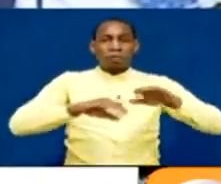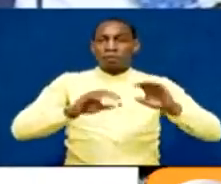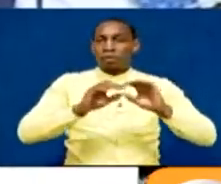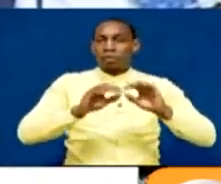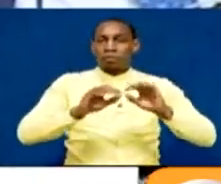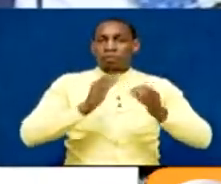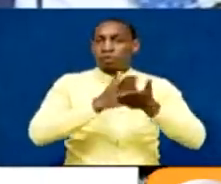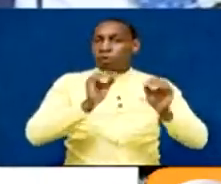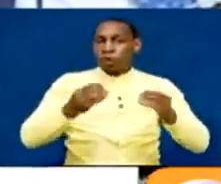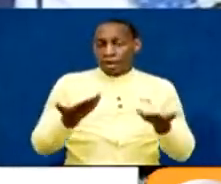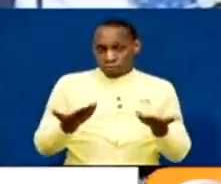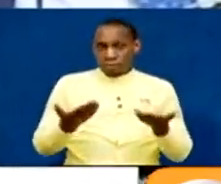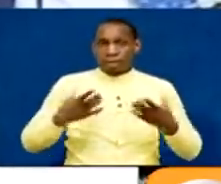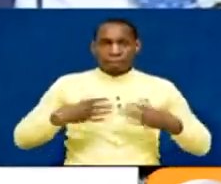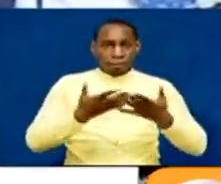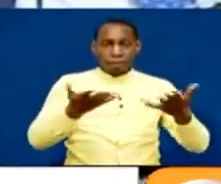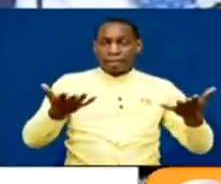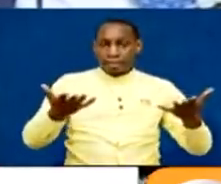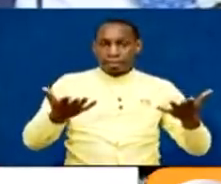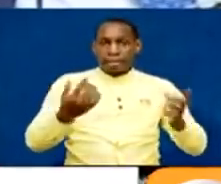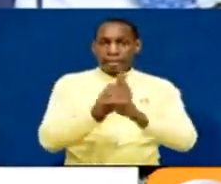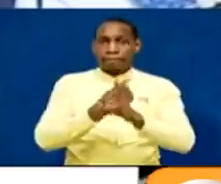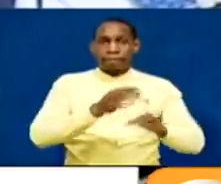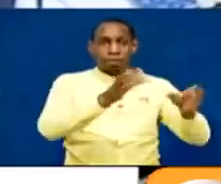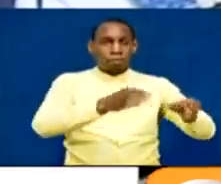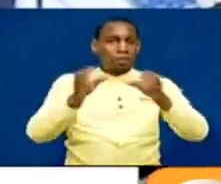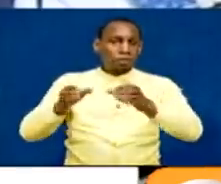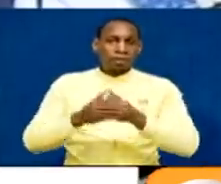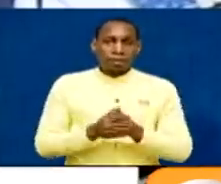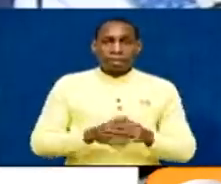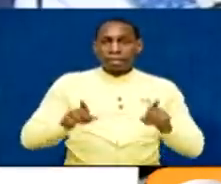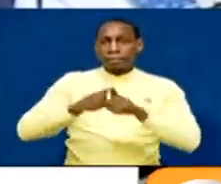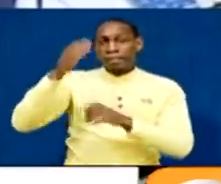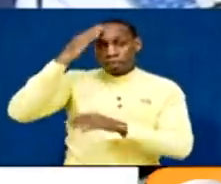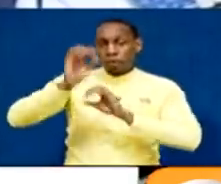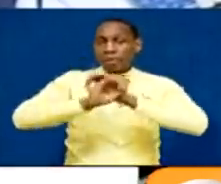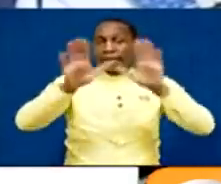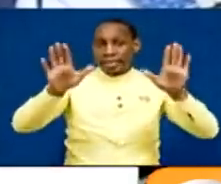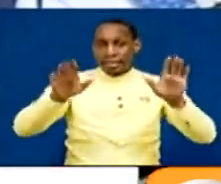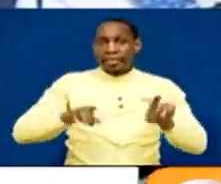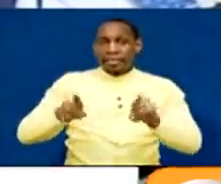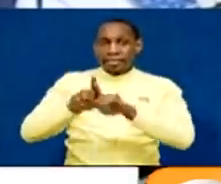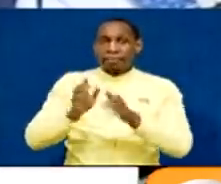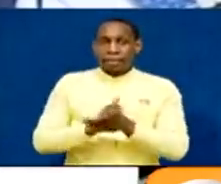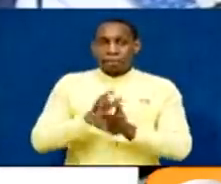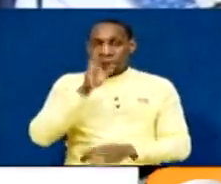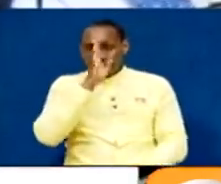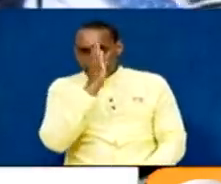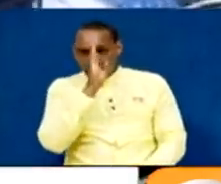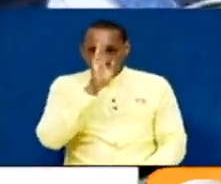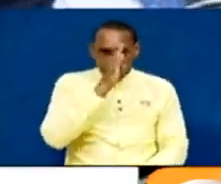the sense that there are people and several parties which are well known who are sitting on the